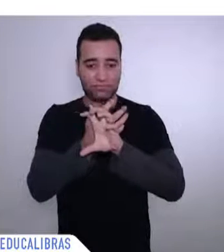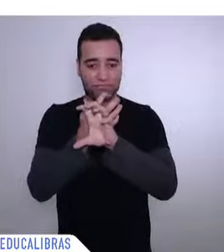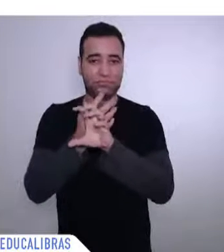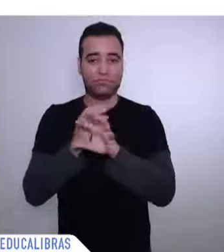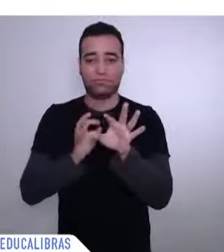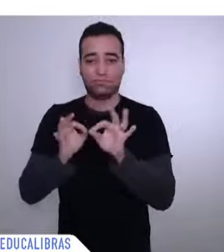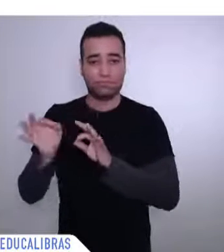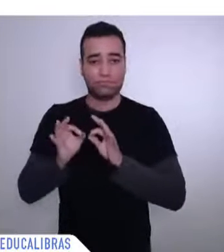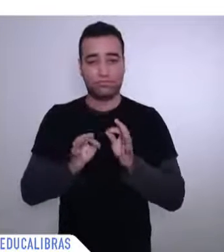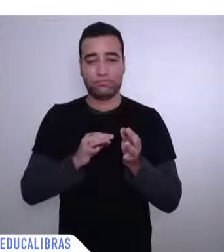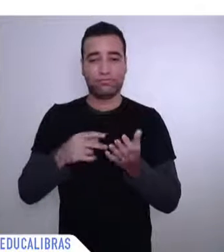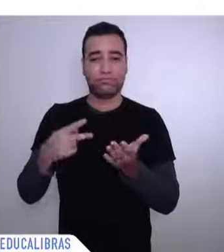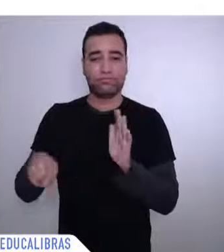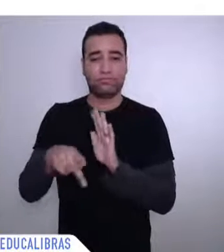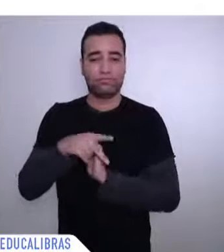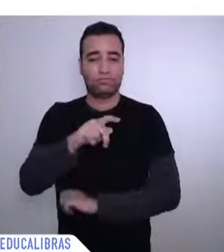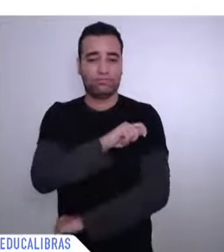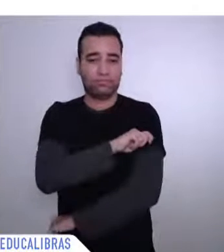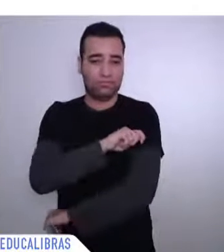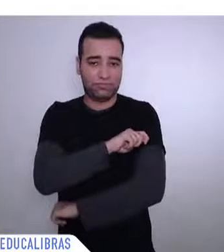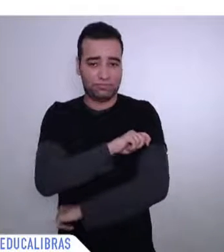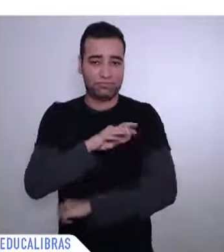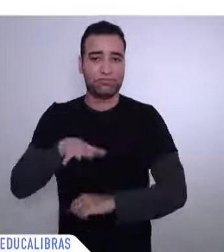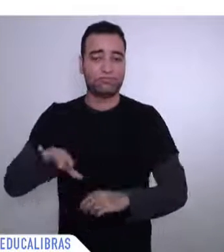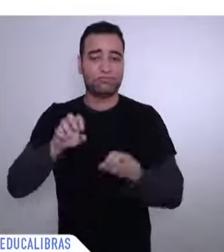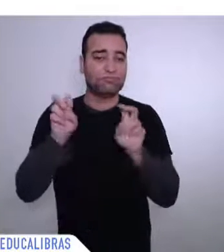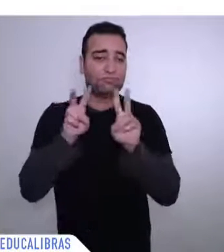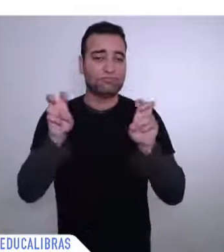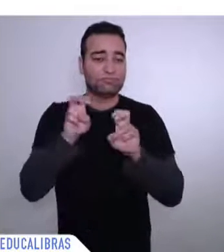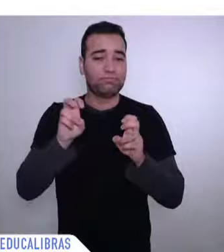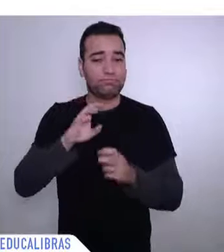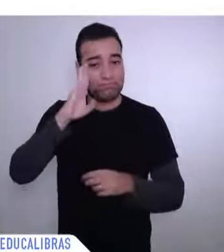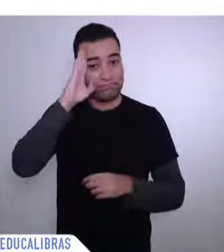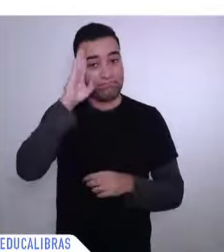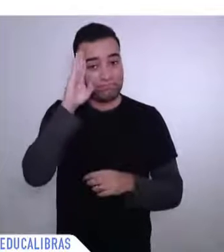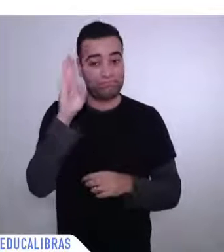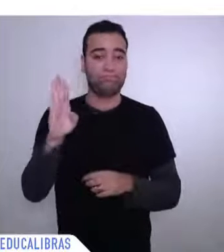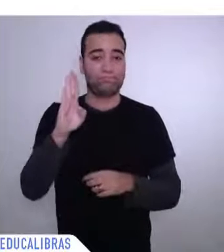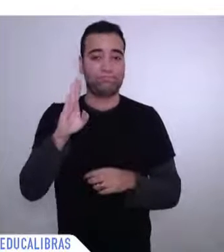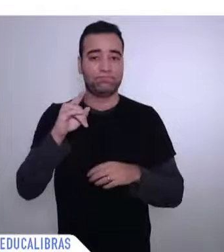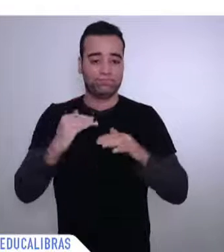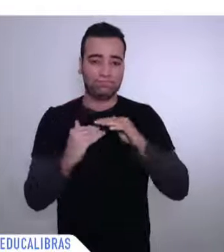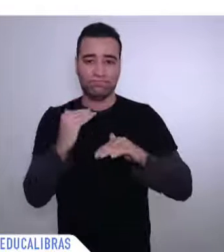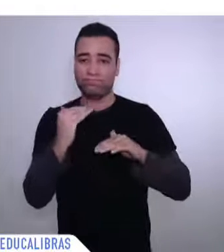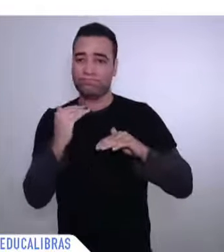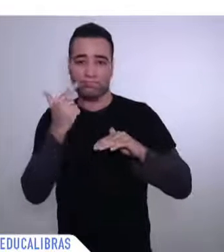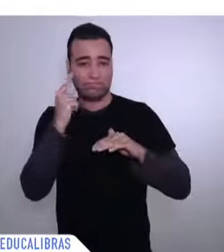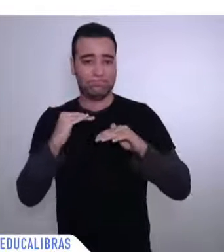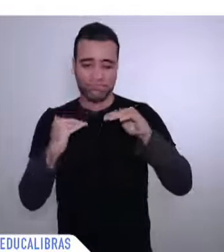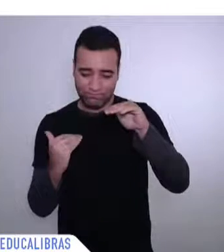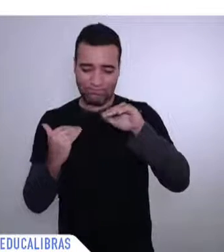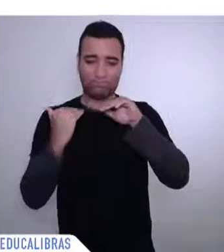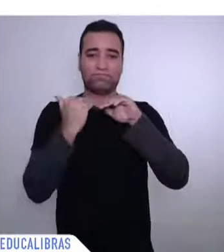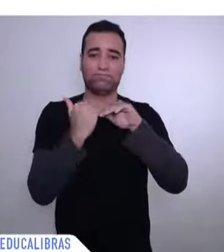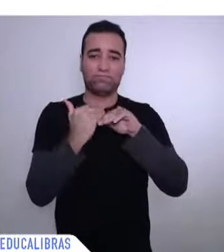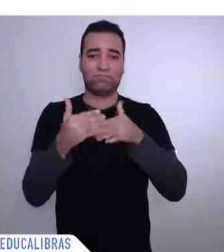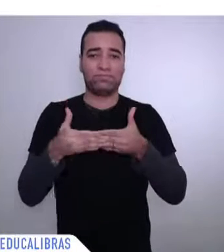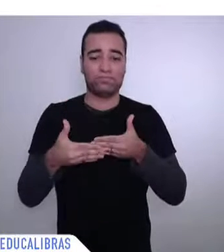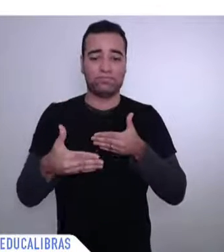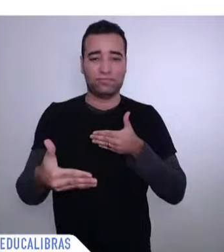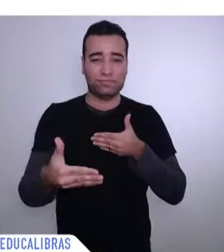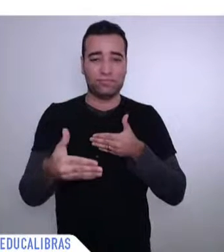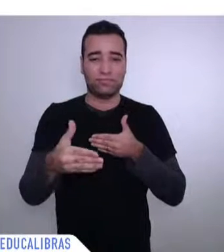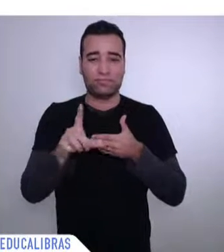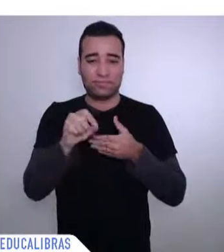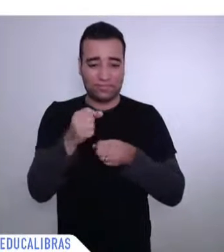is organized by Sciences Po Paris students and alumni, and its central theme is the